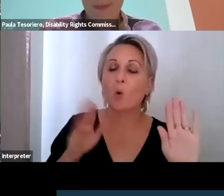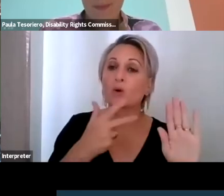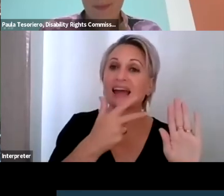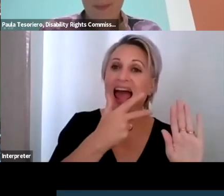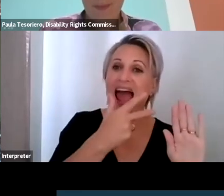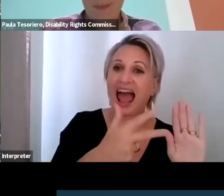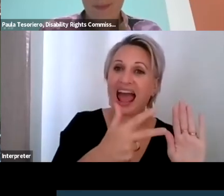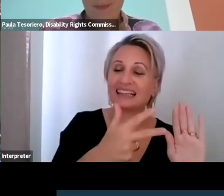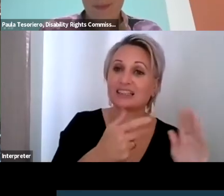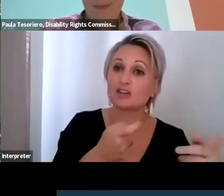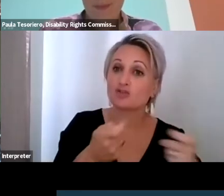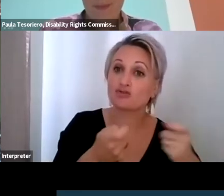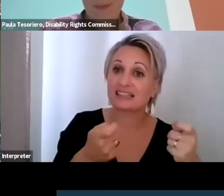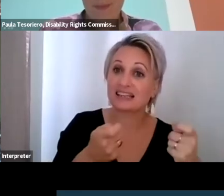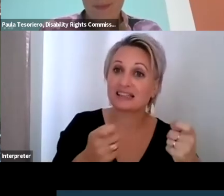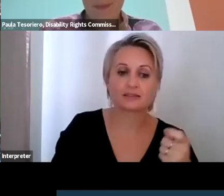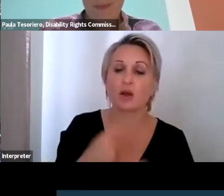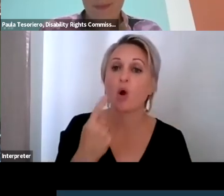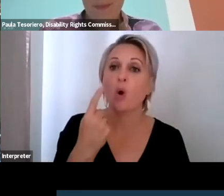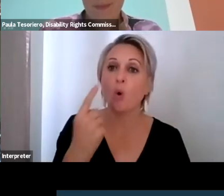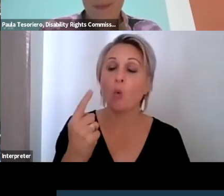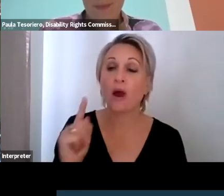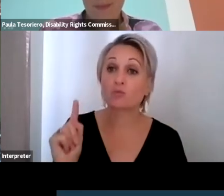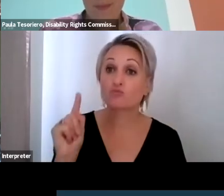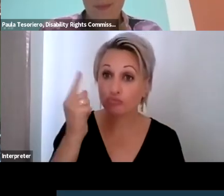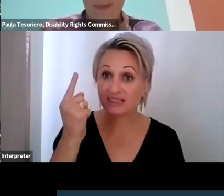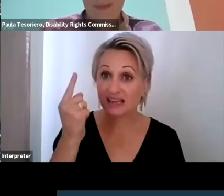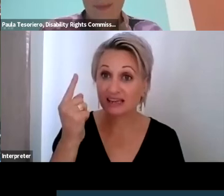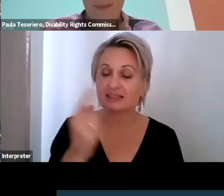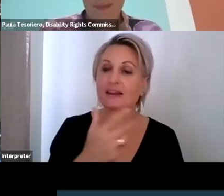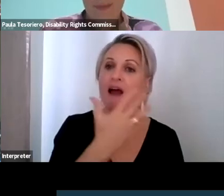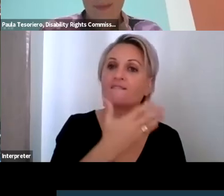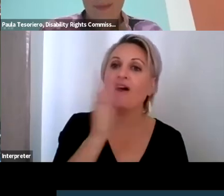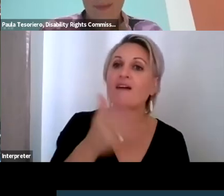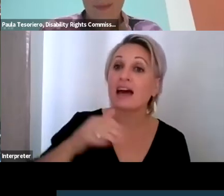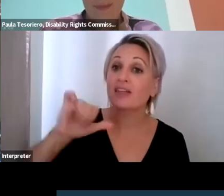president. Five of the 9 are female.